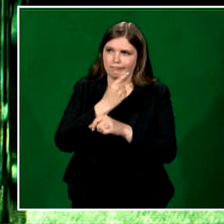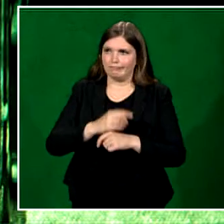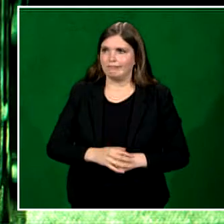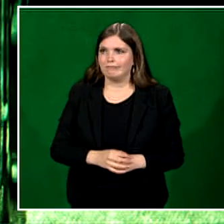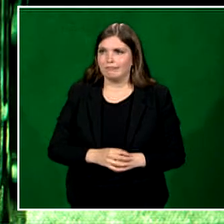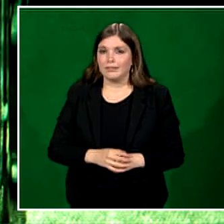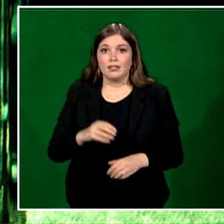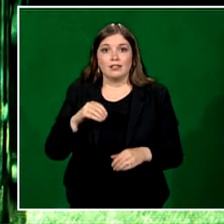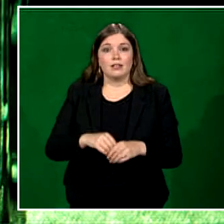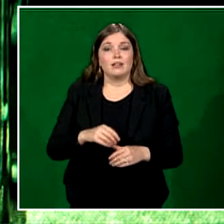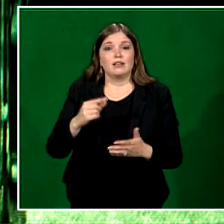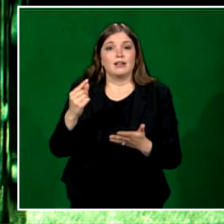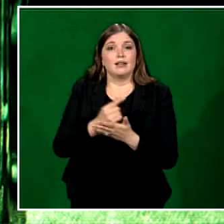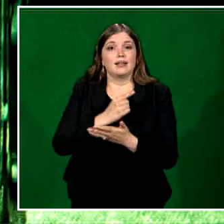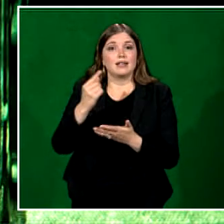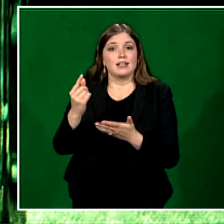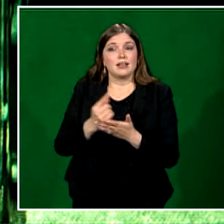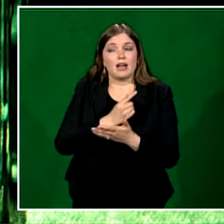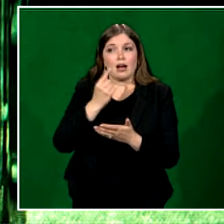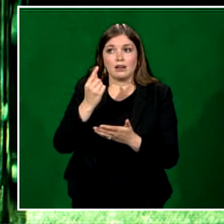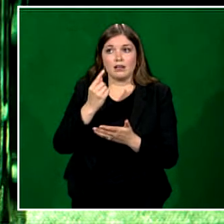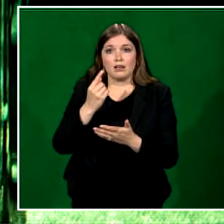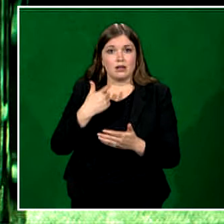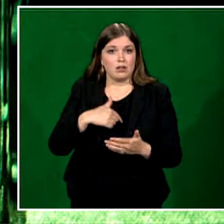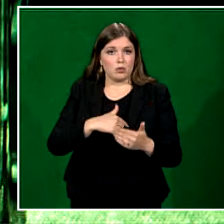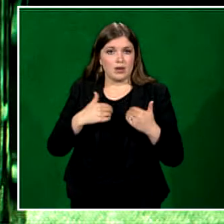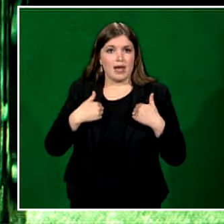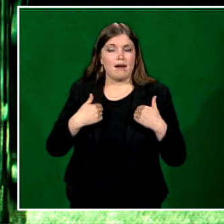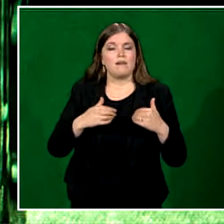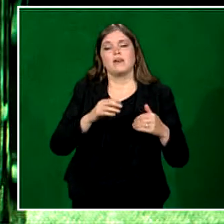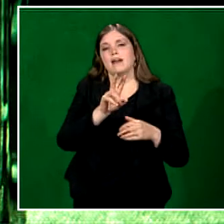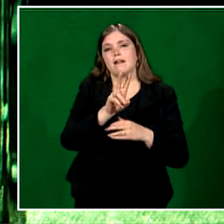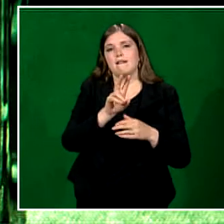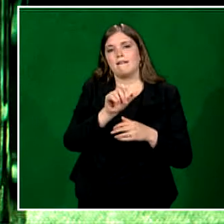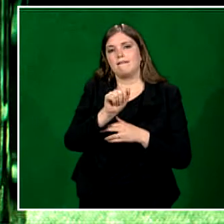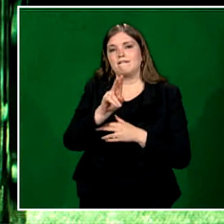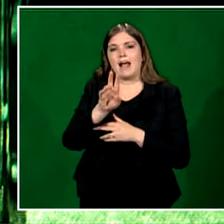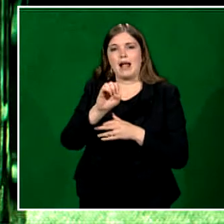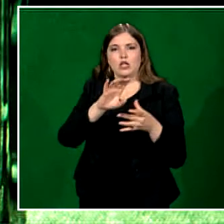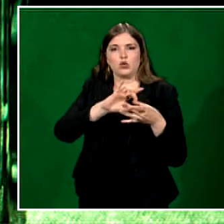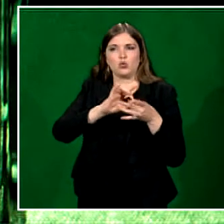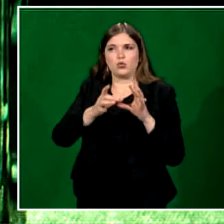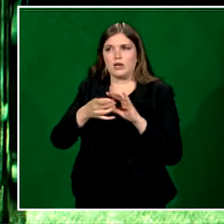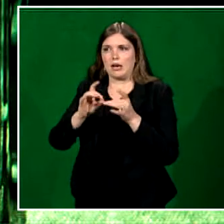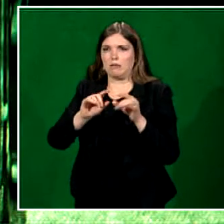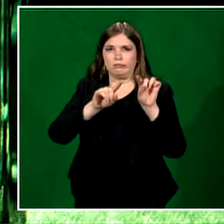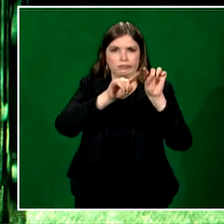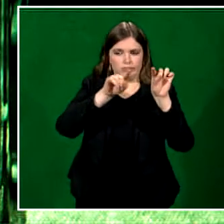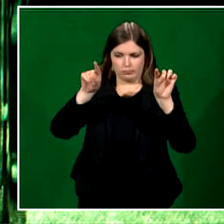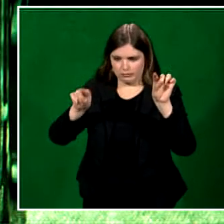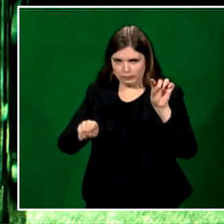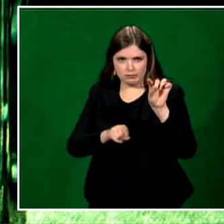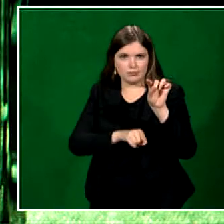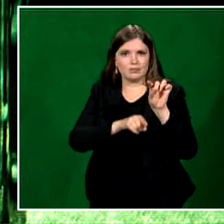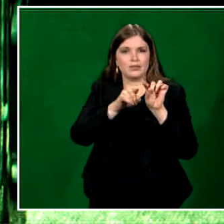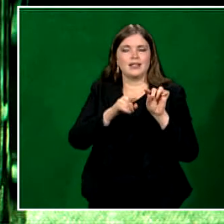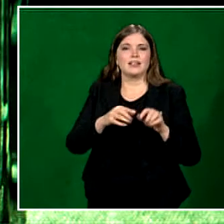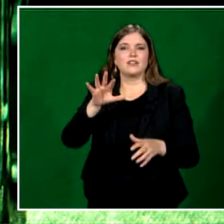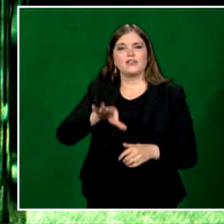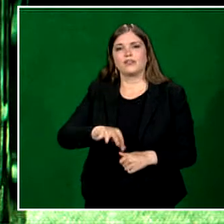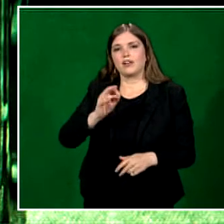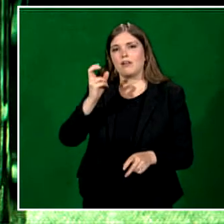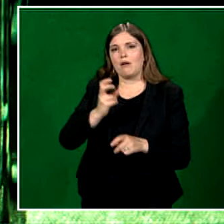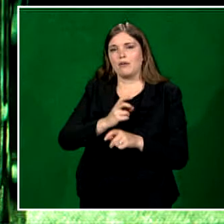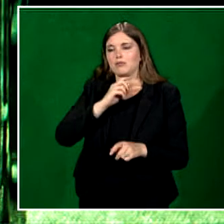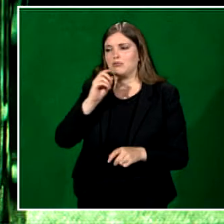In Ghana, actors involved in the pineapple value chain find it difficult to dispose their waste. They either bury the waste or